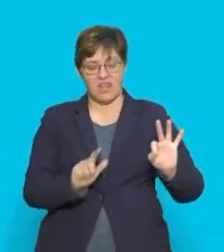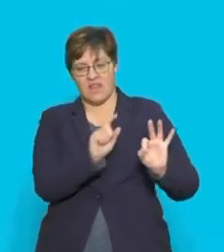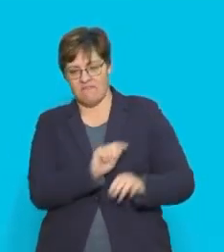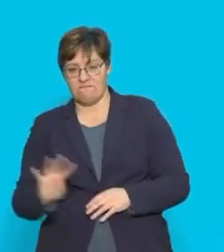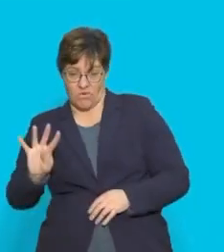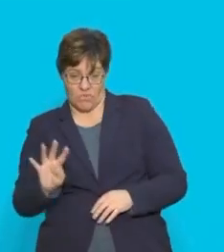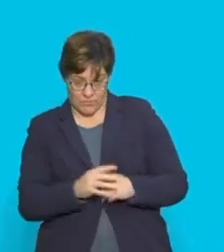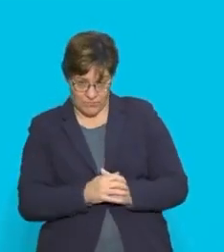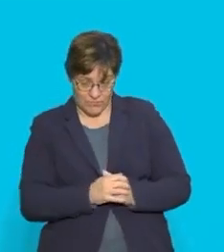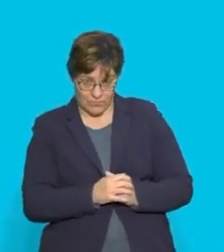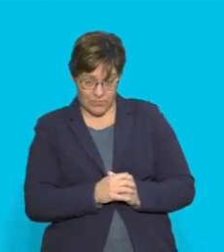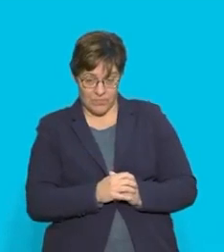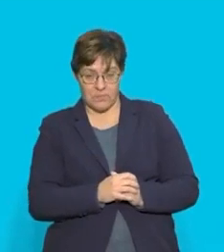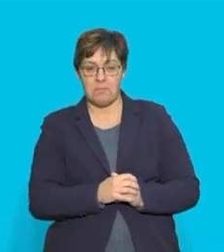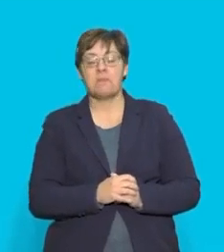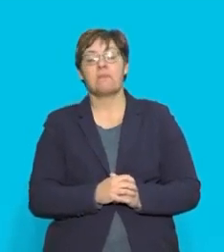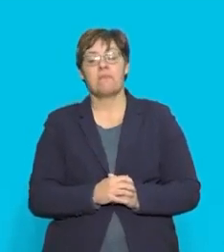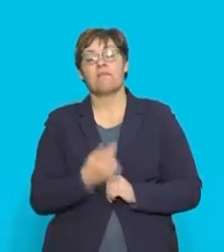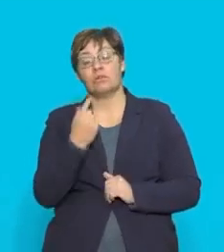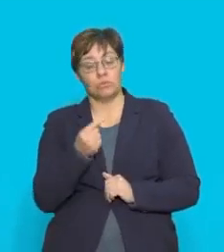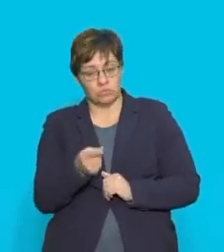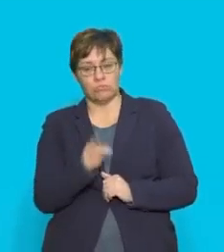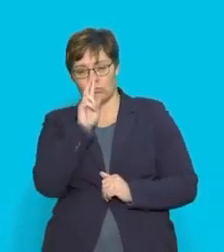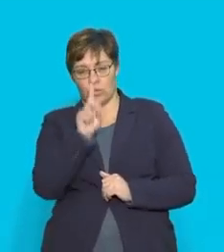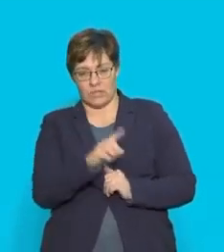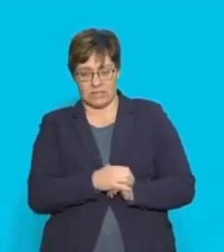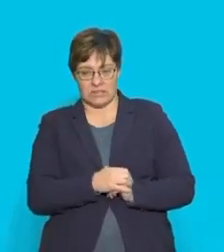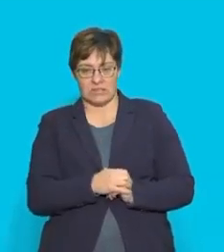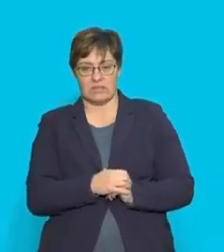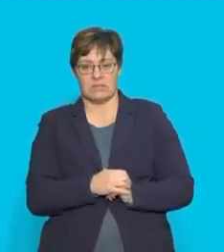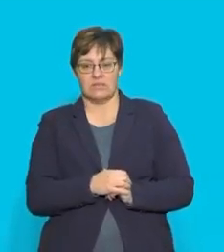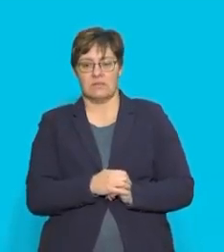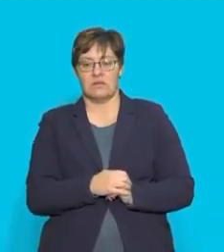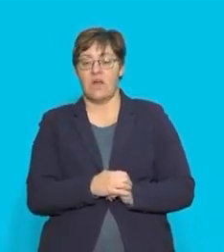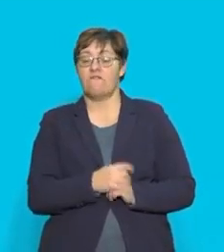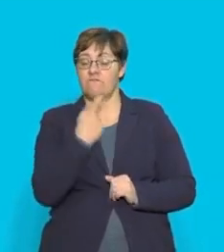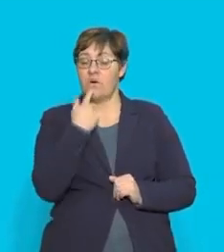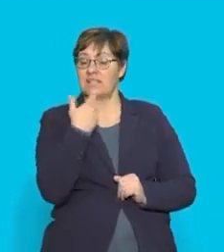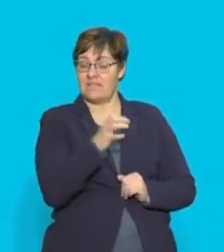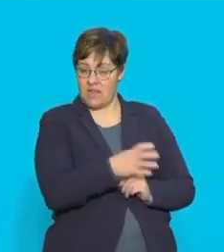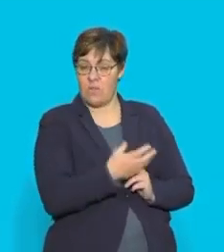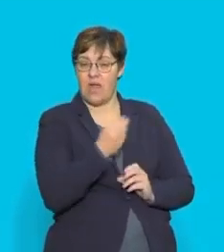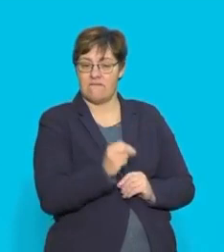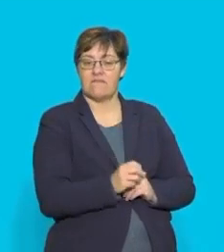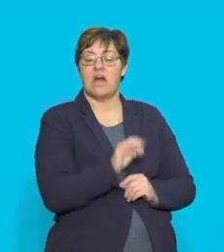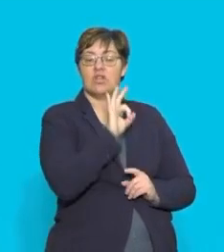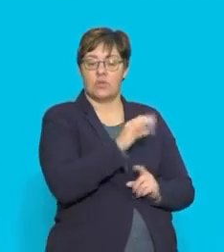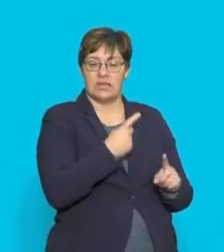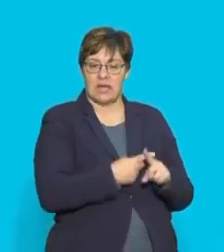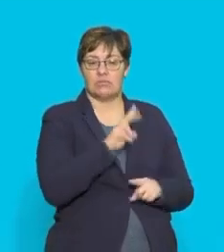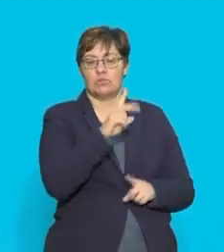do that, we're going to look at this. So for silver cars, we have 3 times 2 times